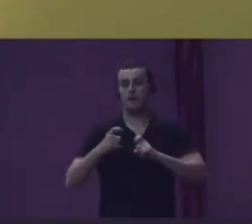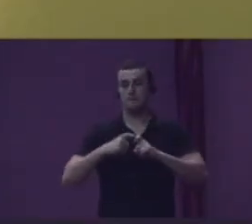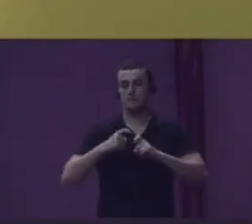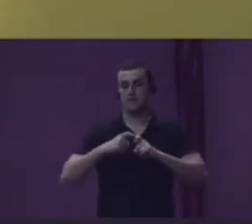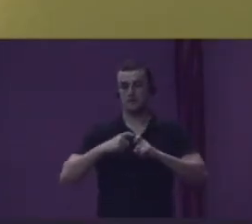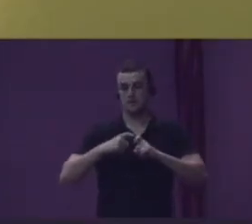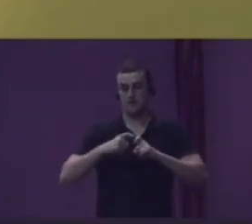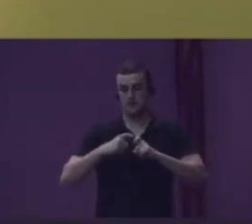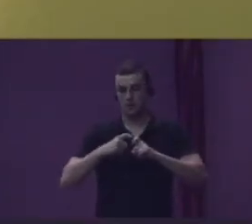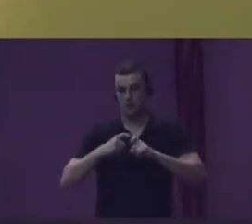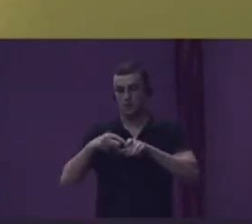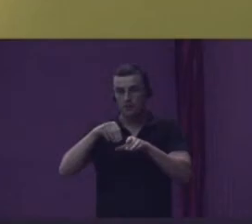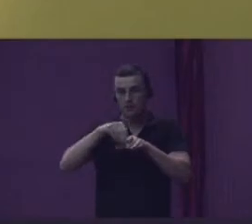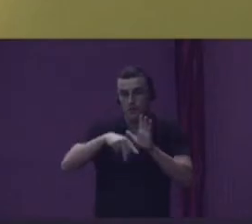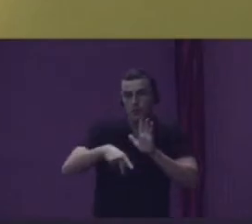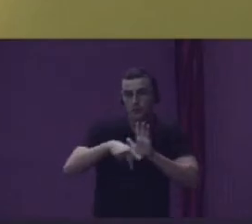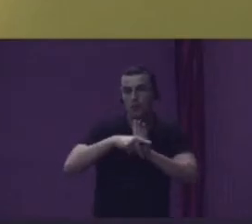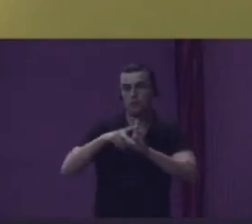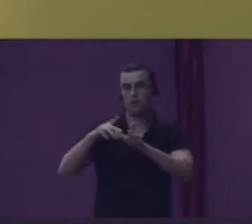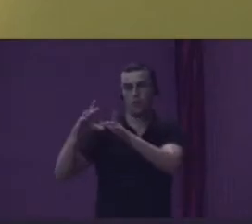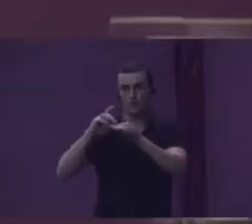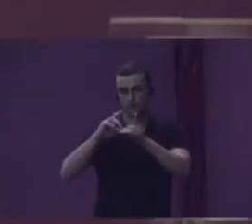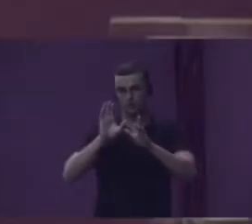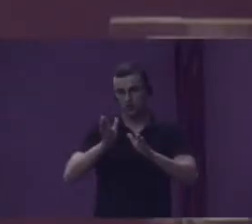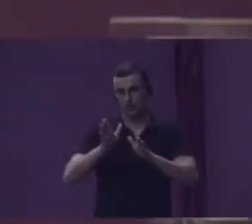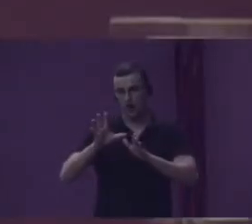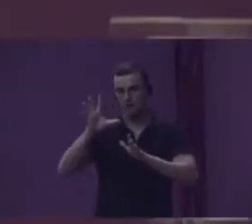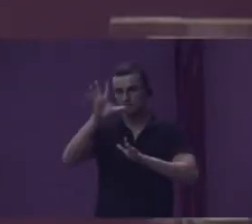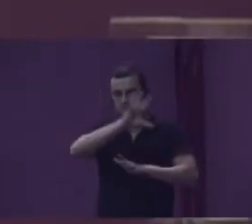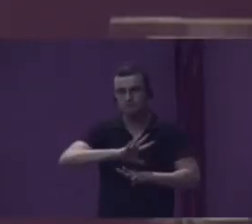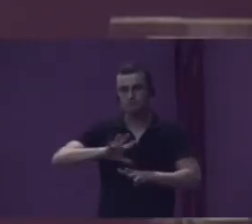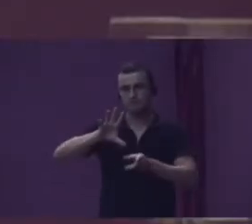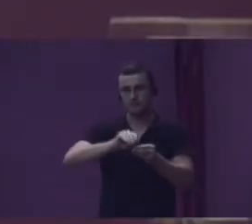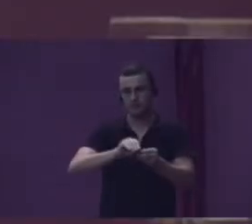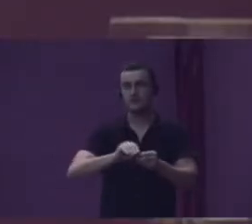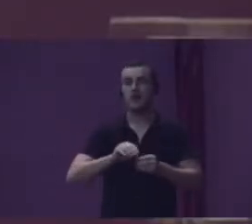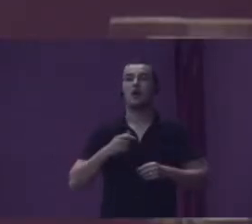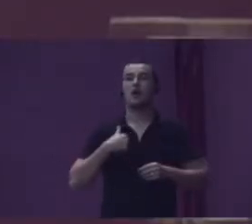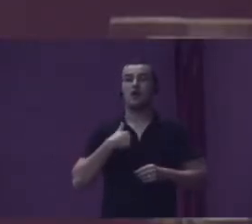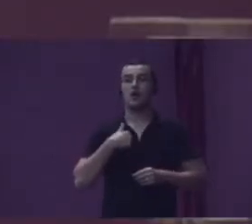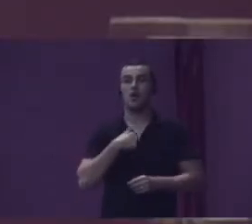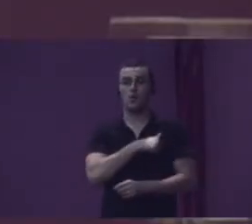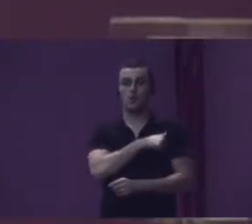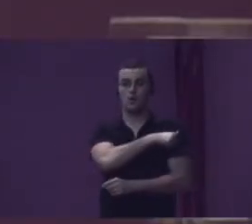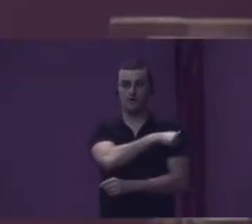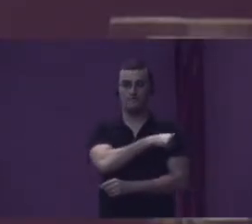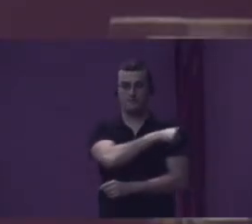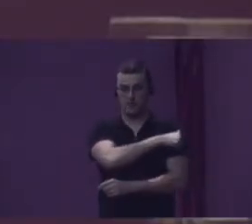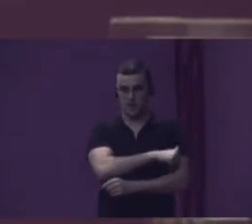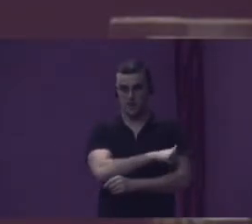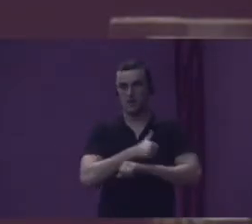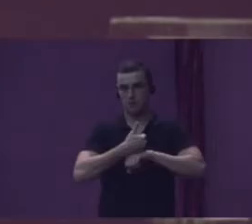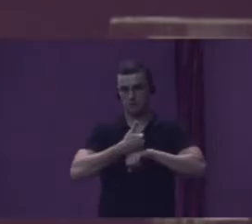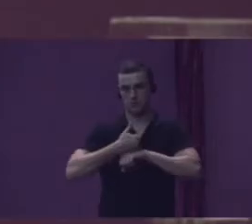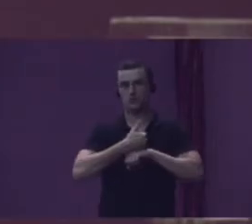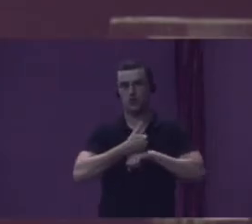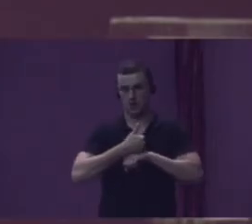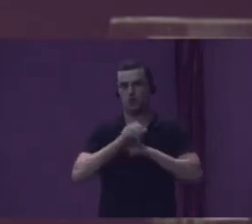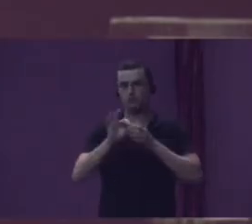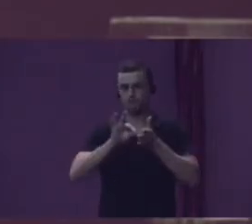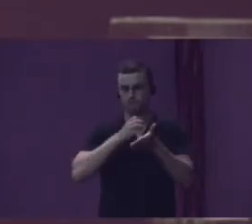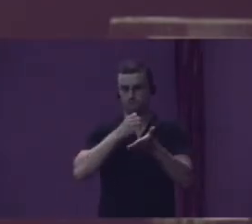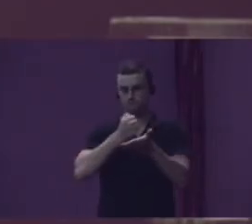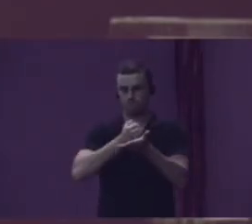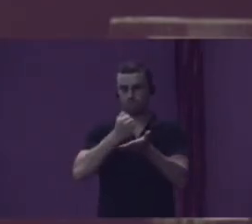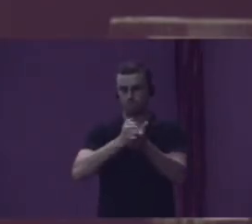So I am, first, where I'm coming from, I'm a registered nurse and a certified nurse midwife. I was educated in